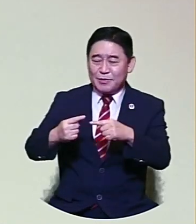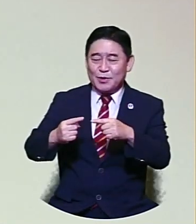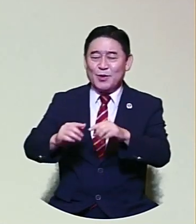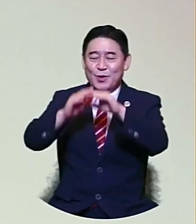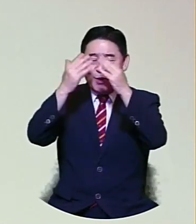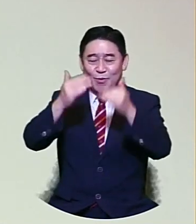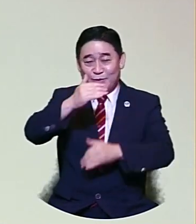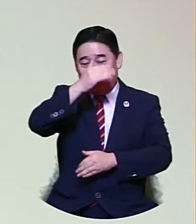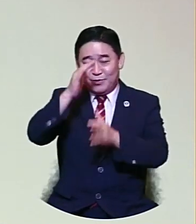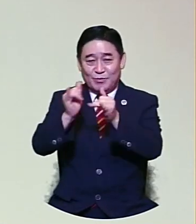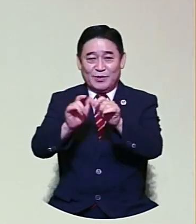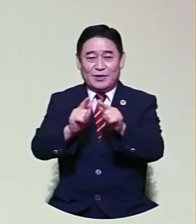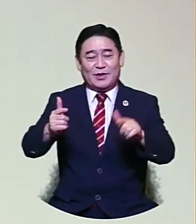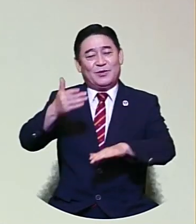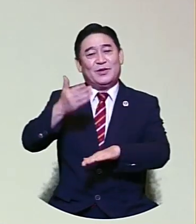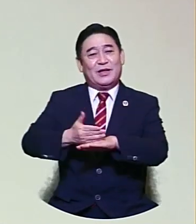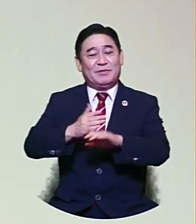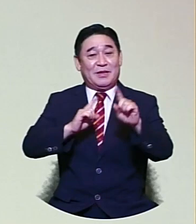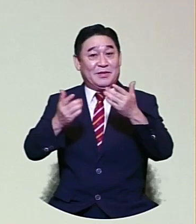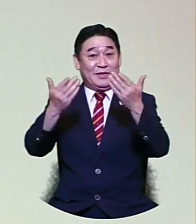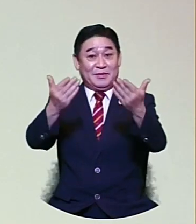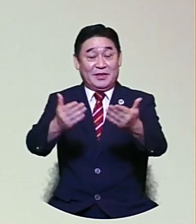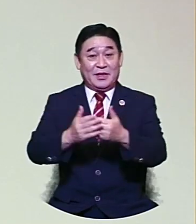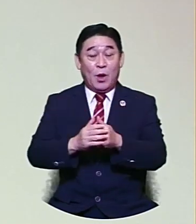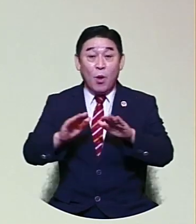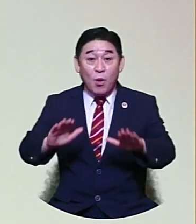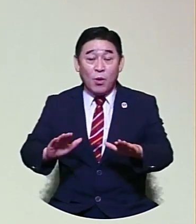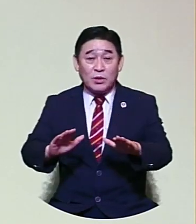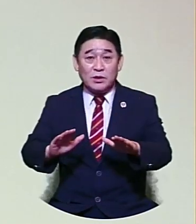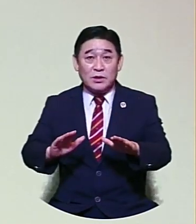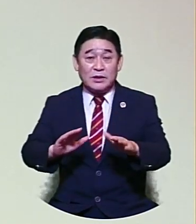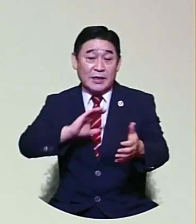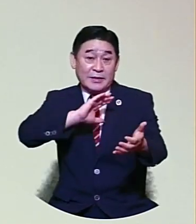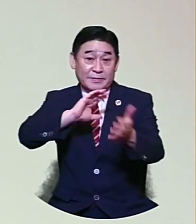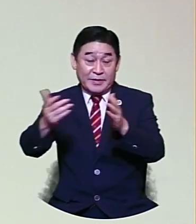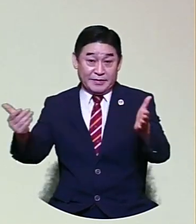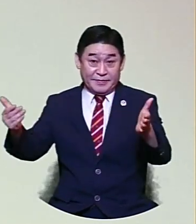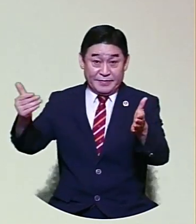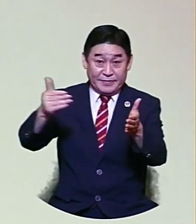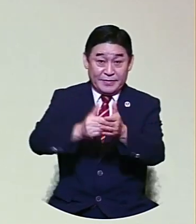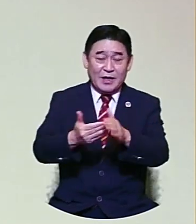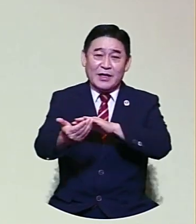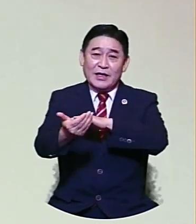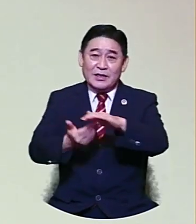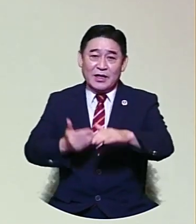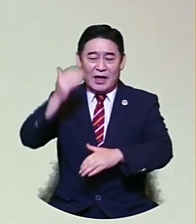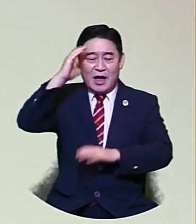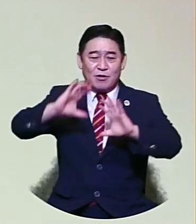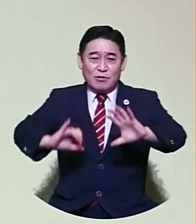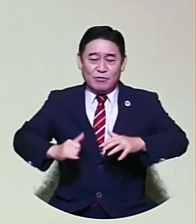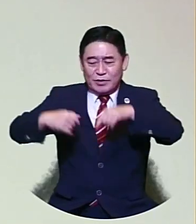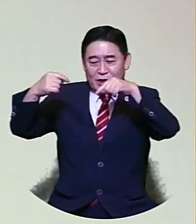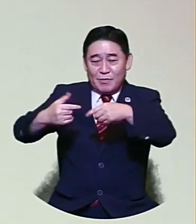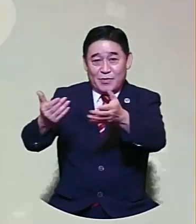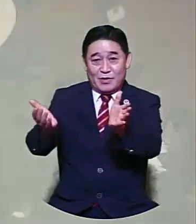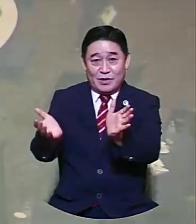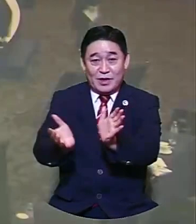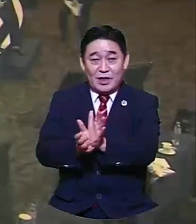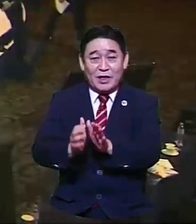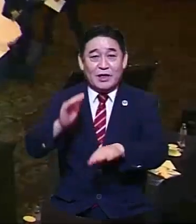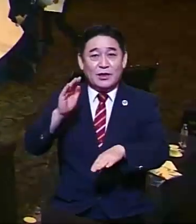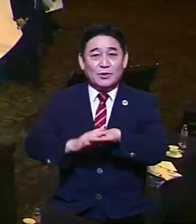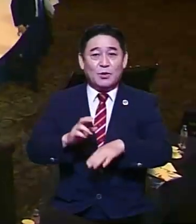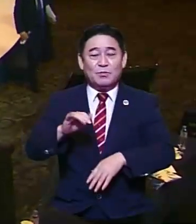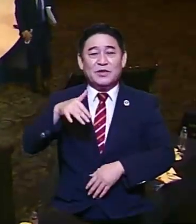Before we end today's conference, I would like to invite Mr. Song Min-hyun Vice President of KOICA for